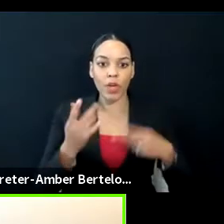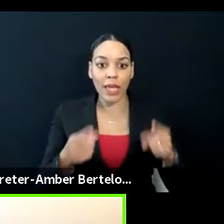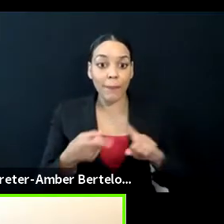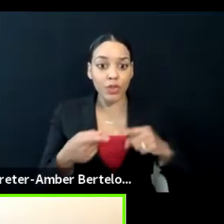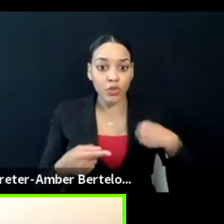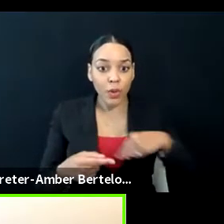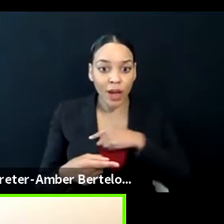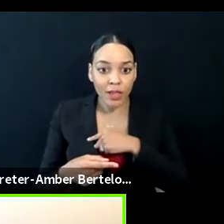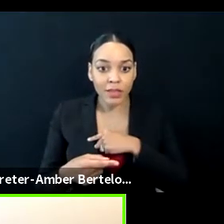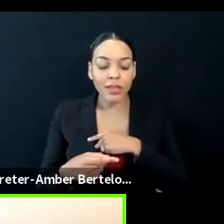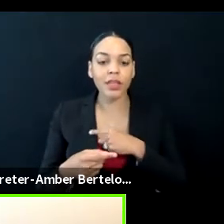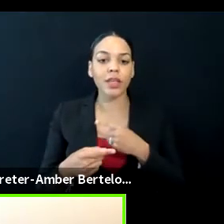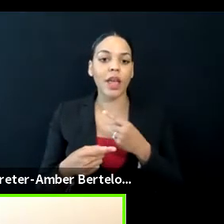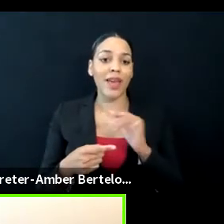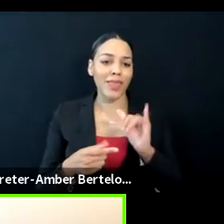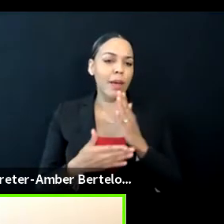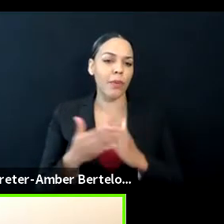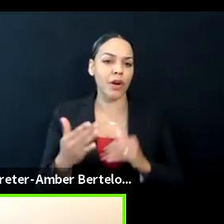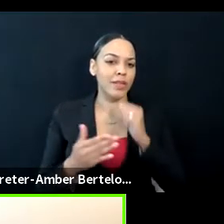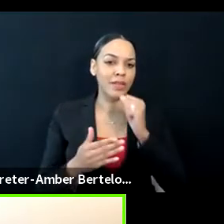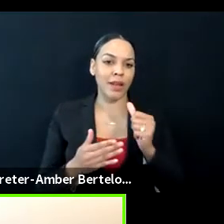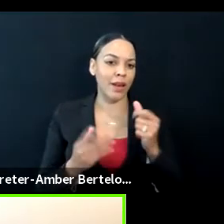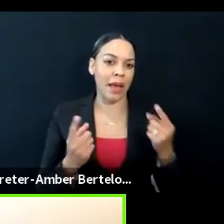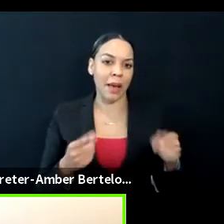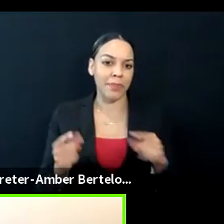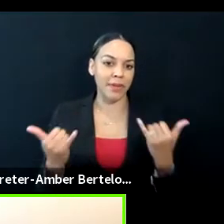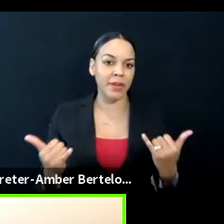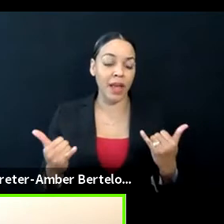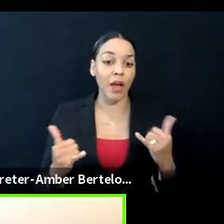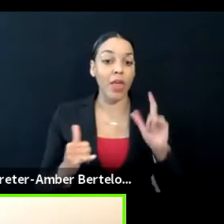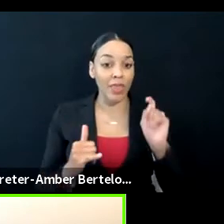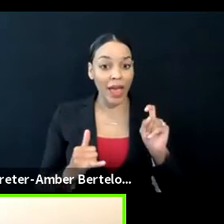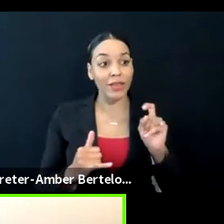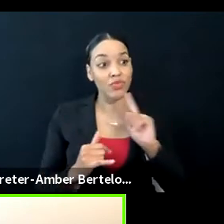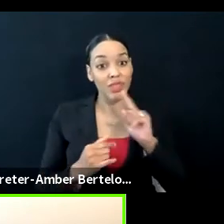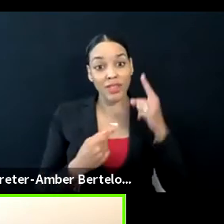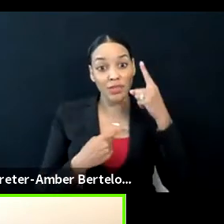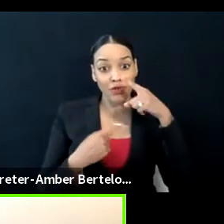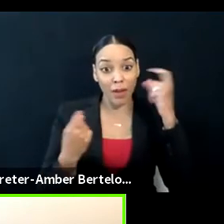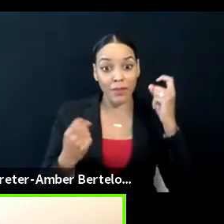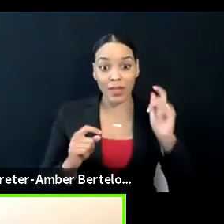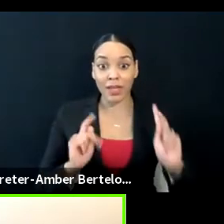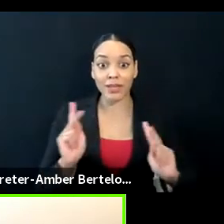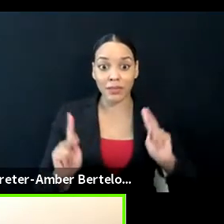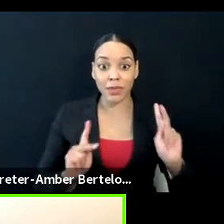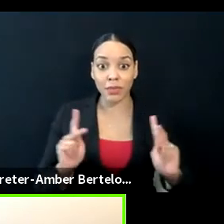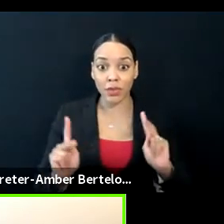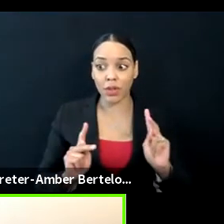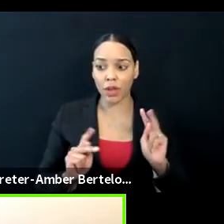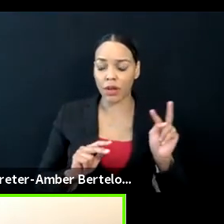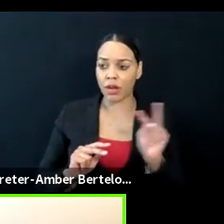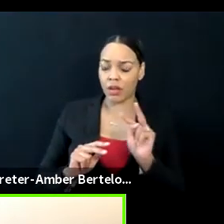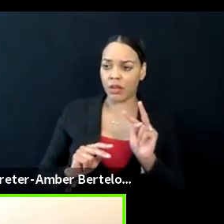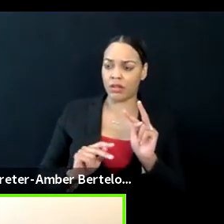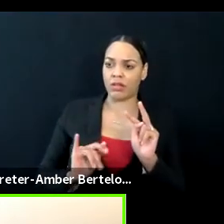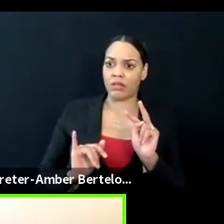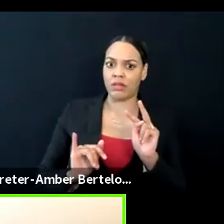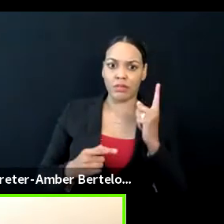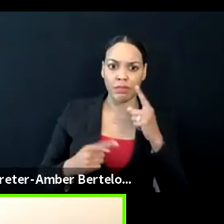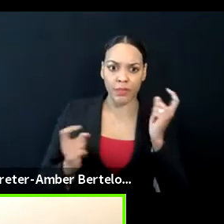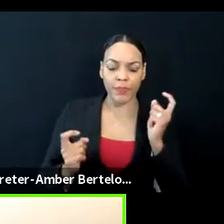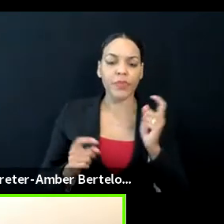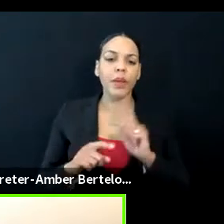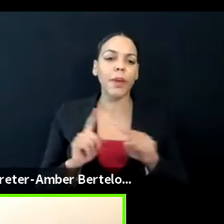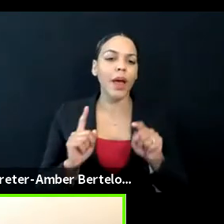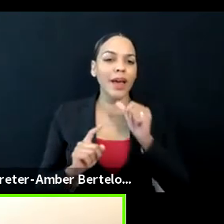part that's not happening. And I think that's what's traumatizing people, but I don't think I don't think we need to